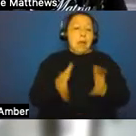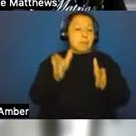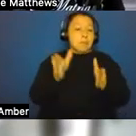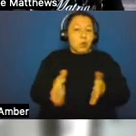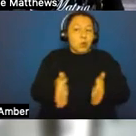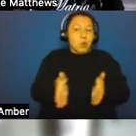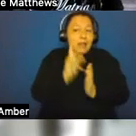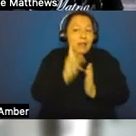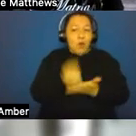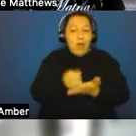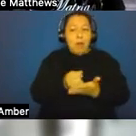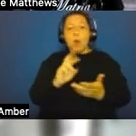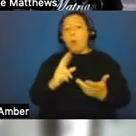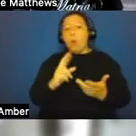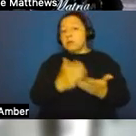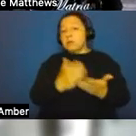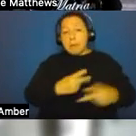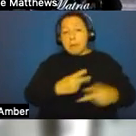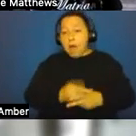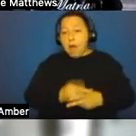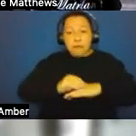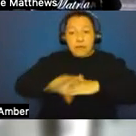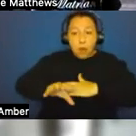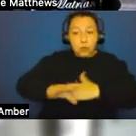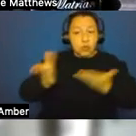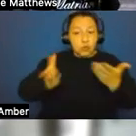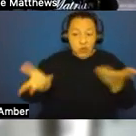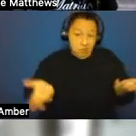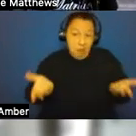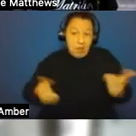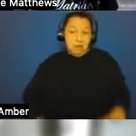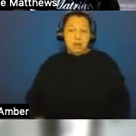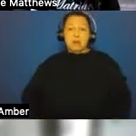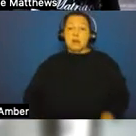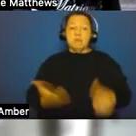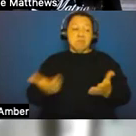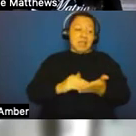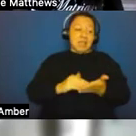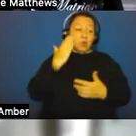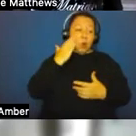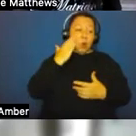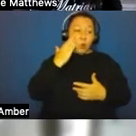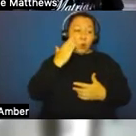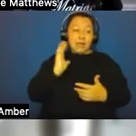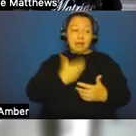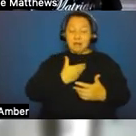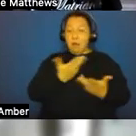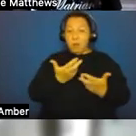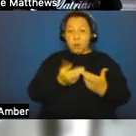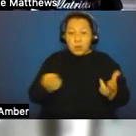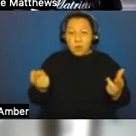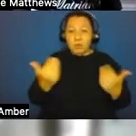of counseling services. And again, knowing who our resources are, do we have Native